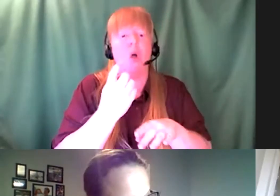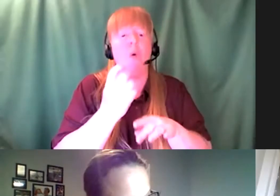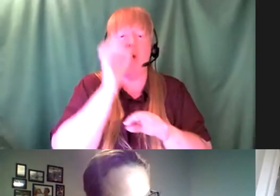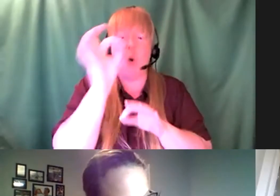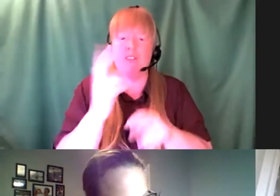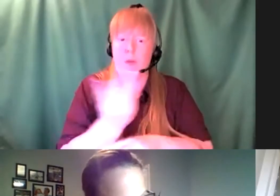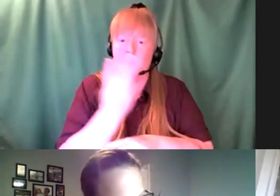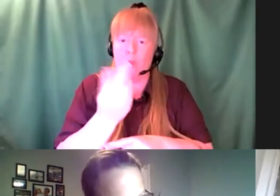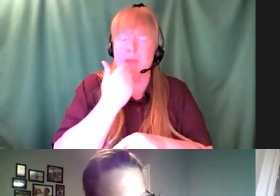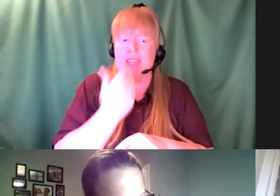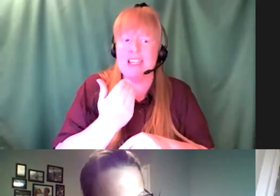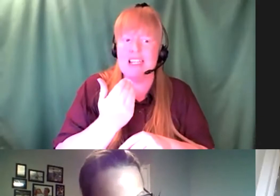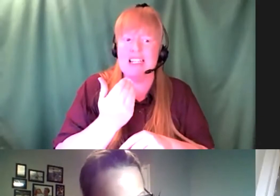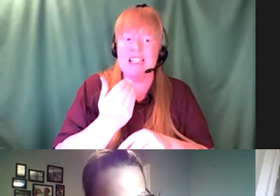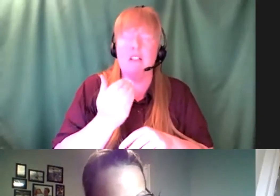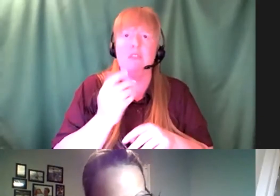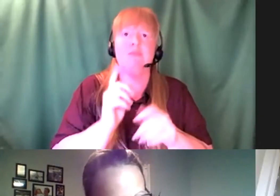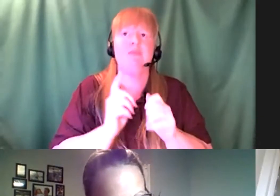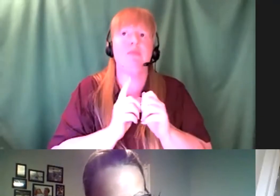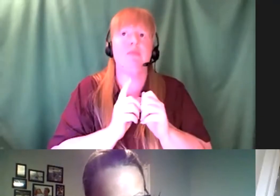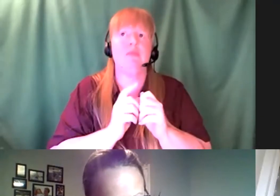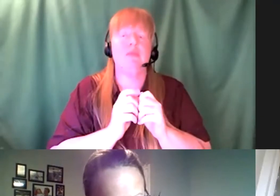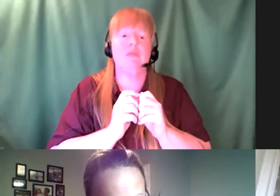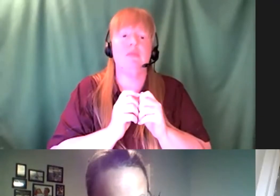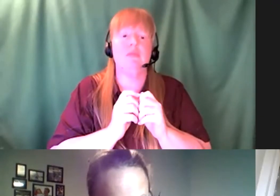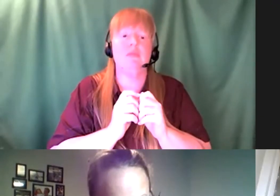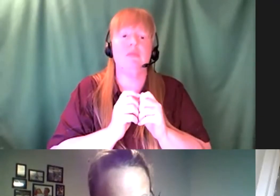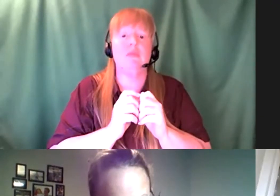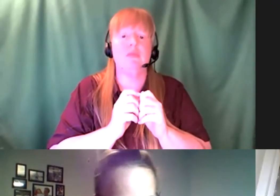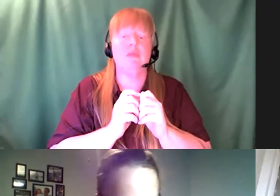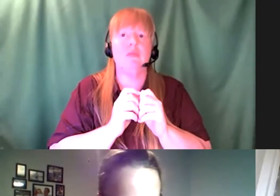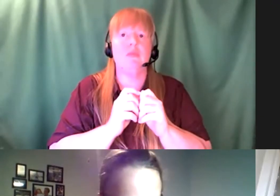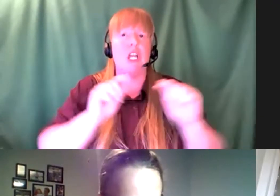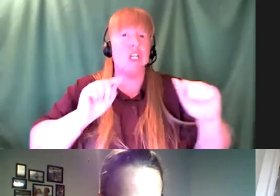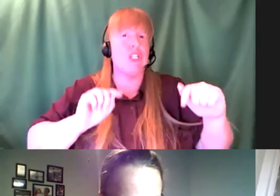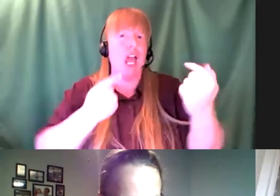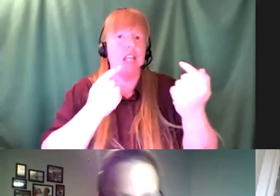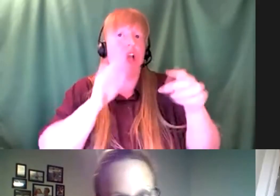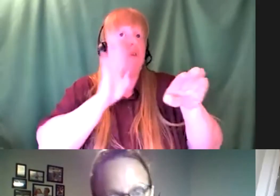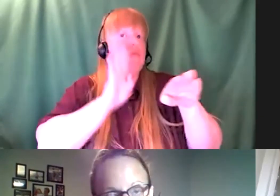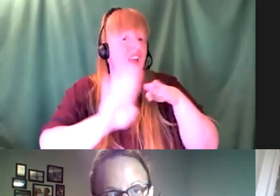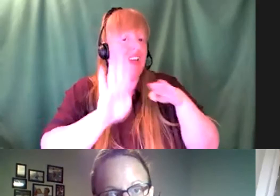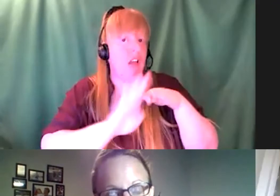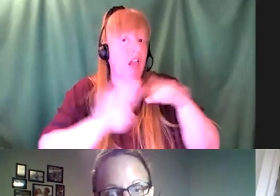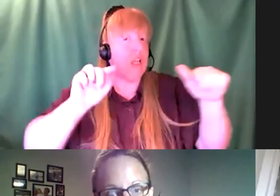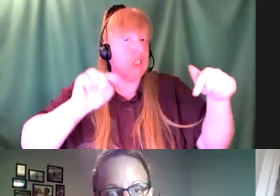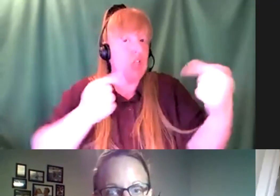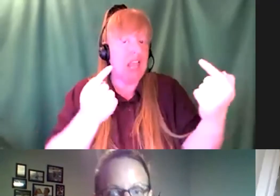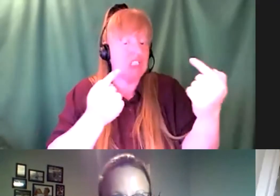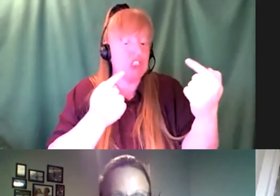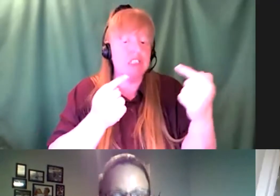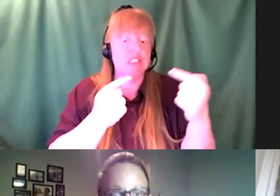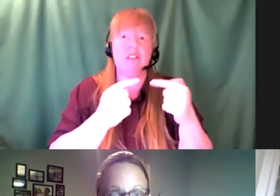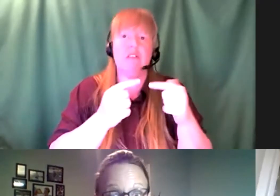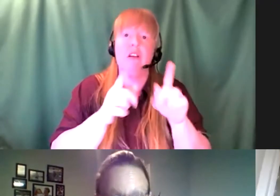you is, in terms of practical challenges. So, for example, if it was easy to go on public transport,